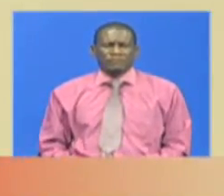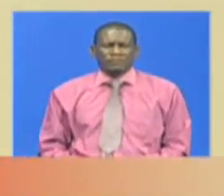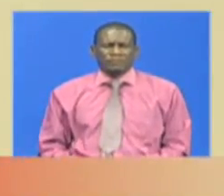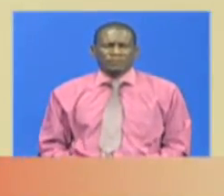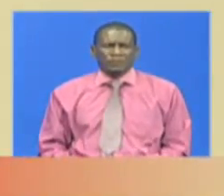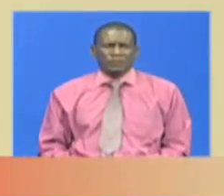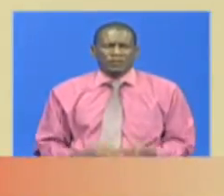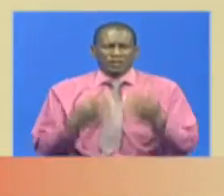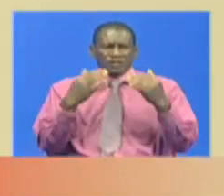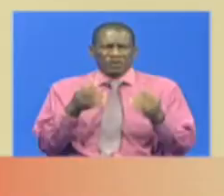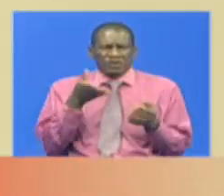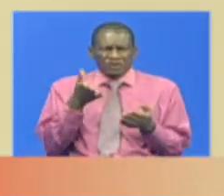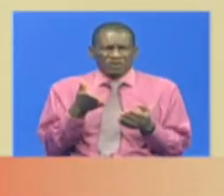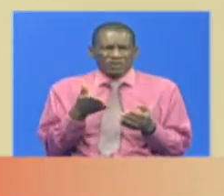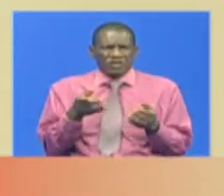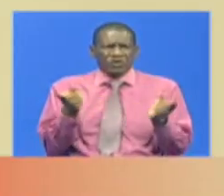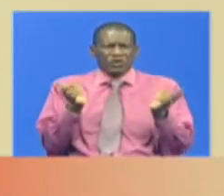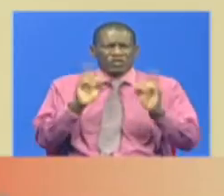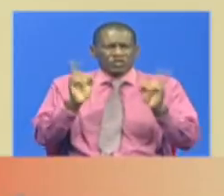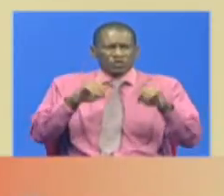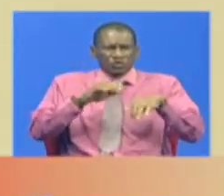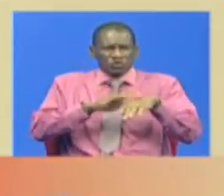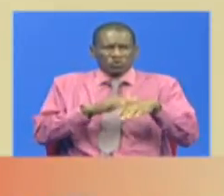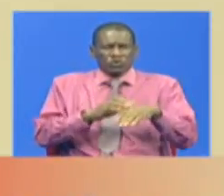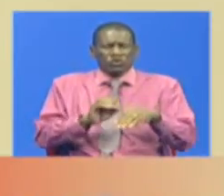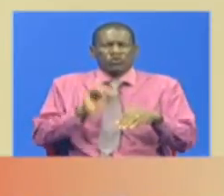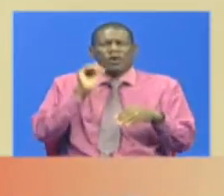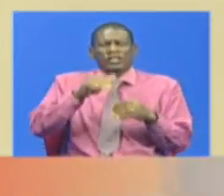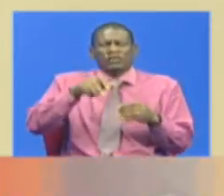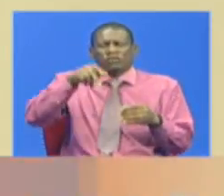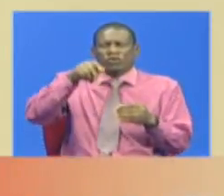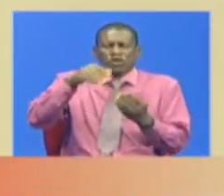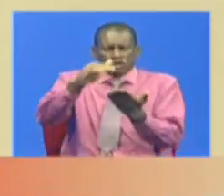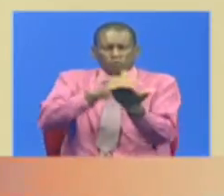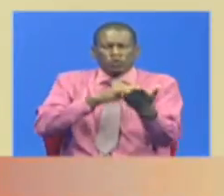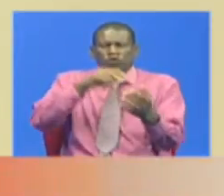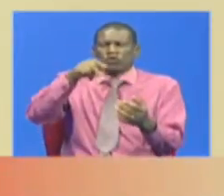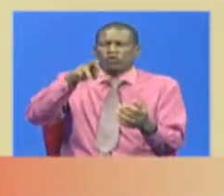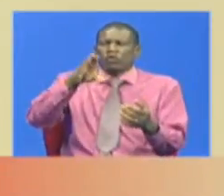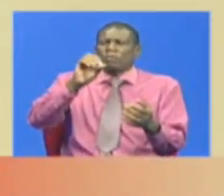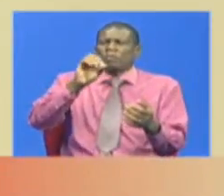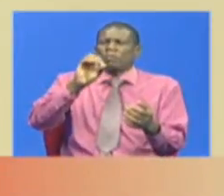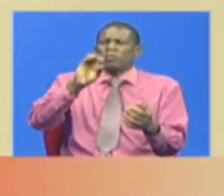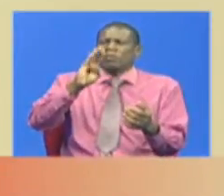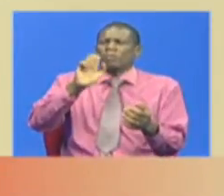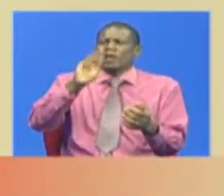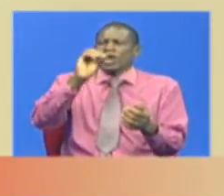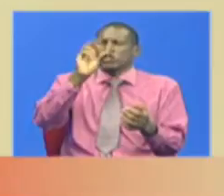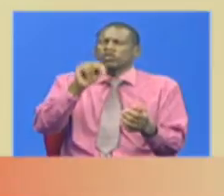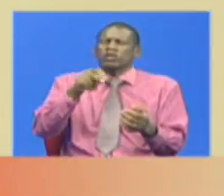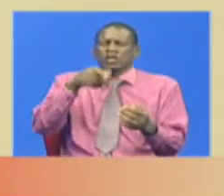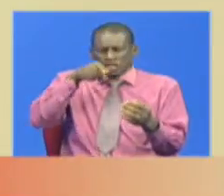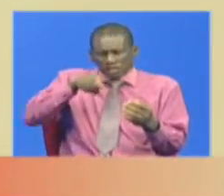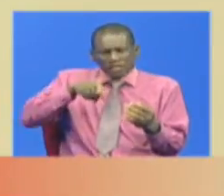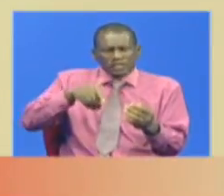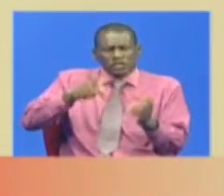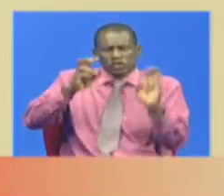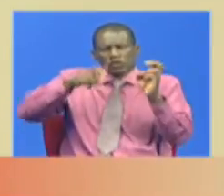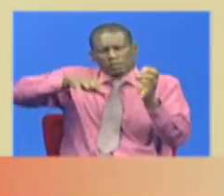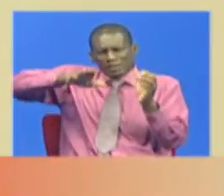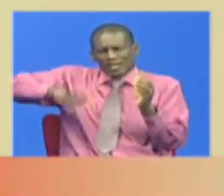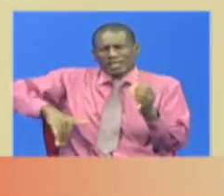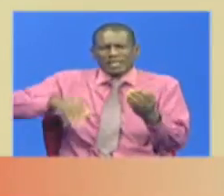it will therefore not be prudent to call for probation report and will delay this matter further.